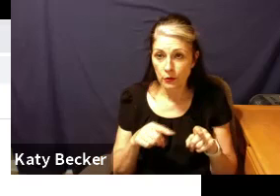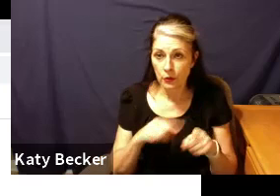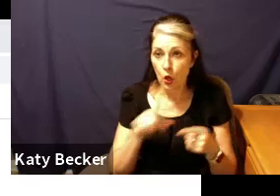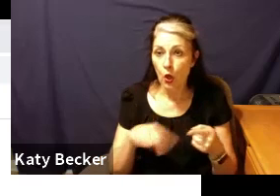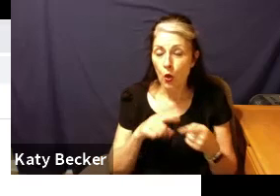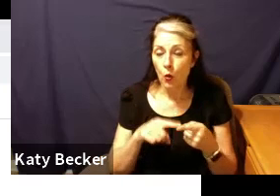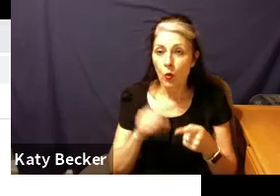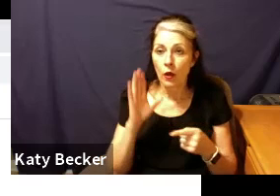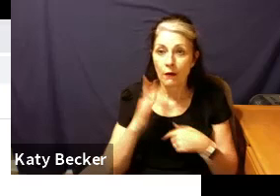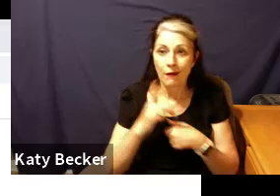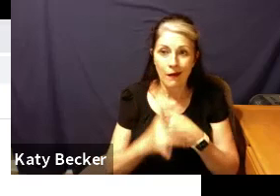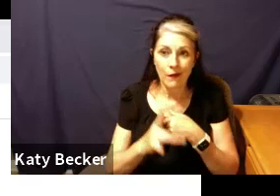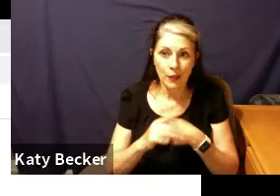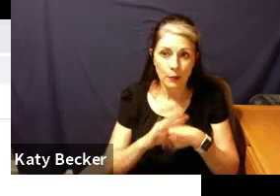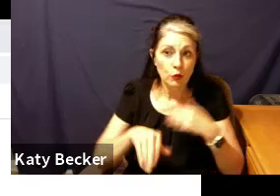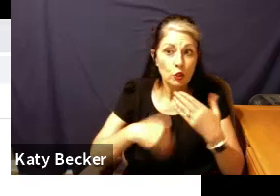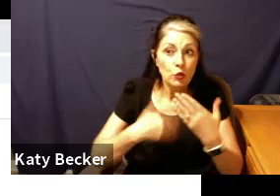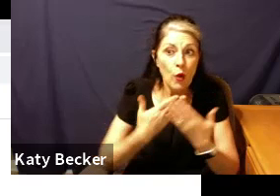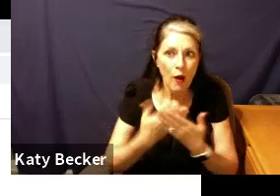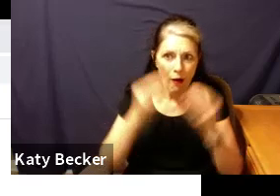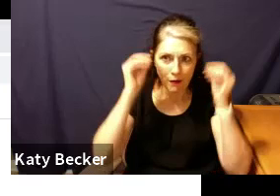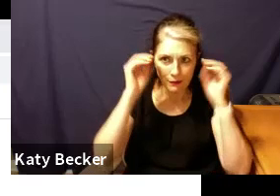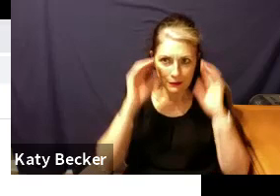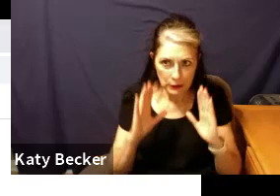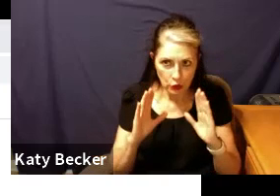that would be available to all teachers.